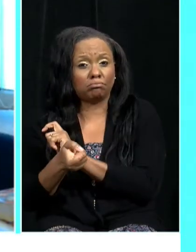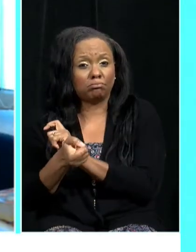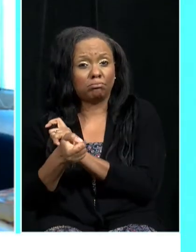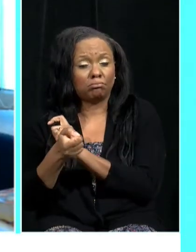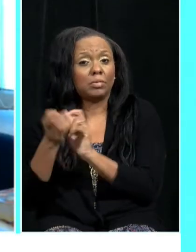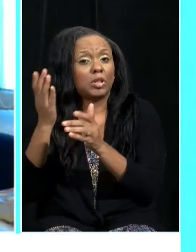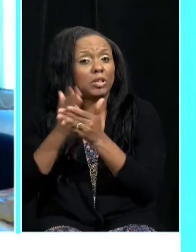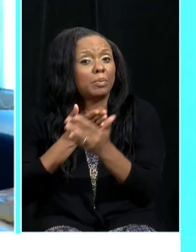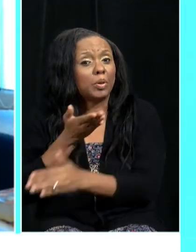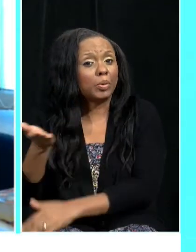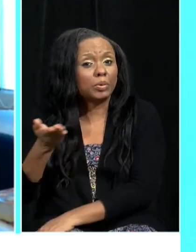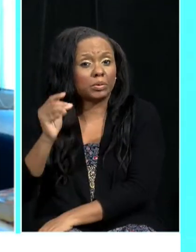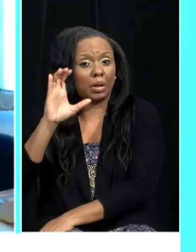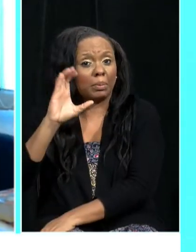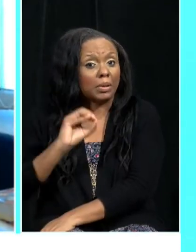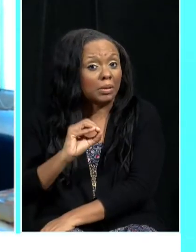enterprises?